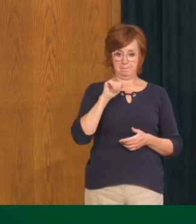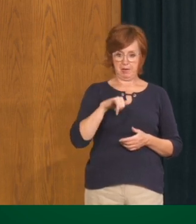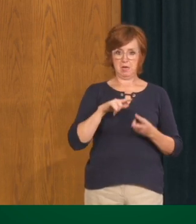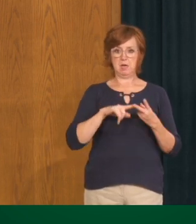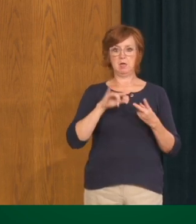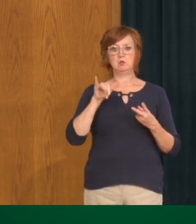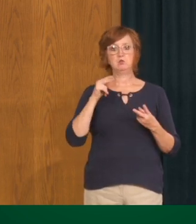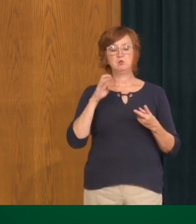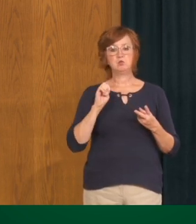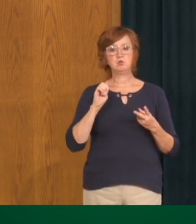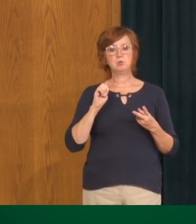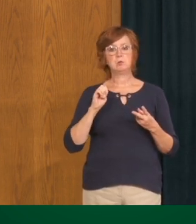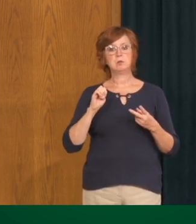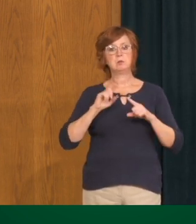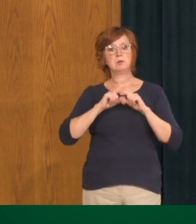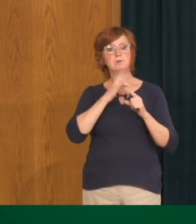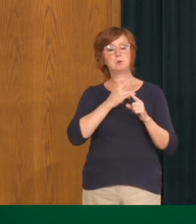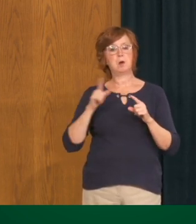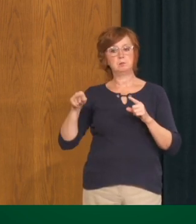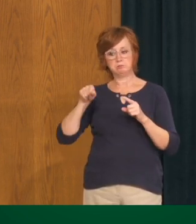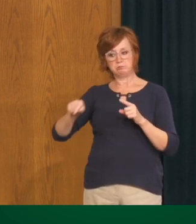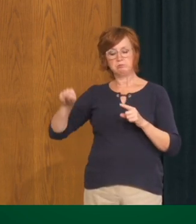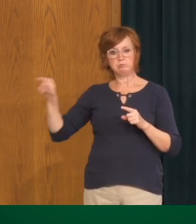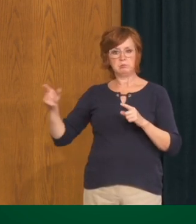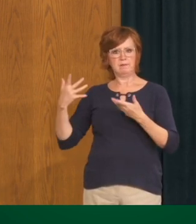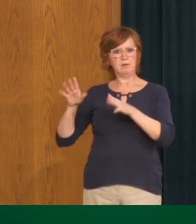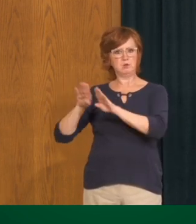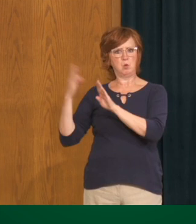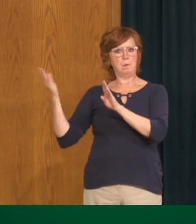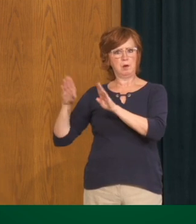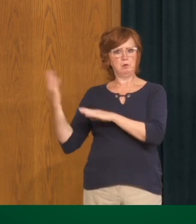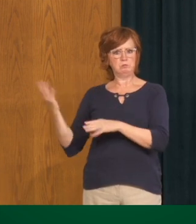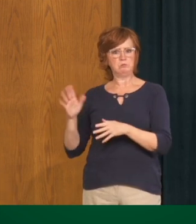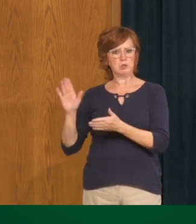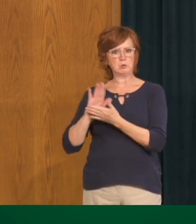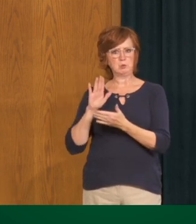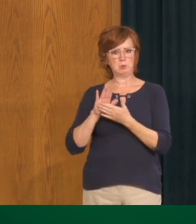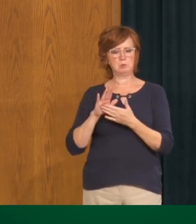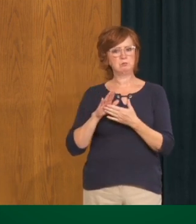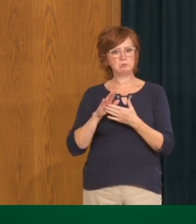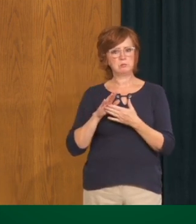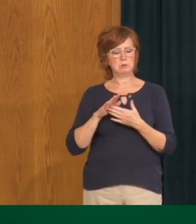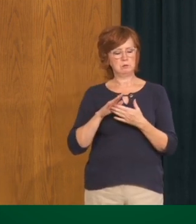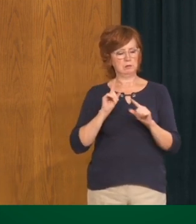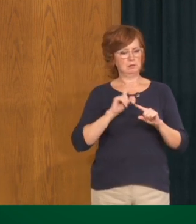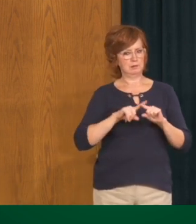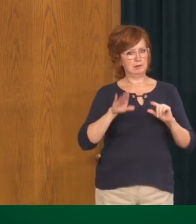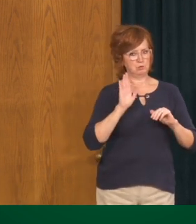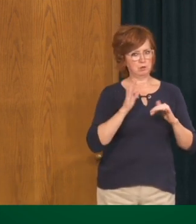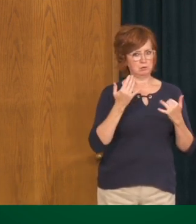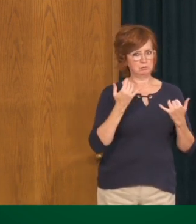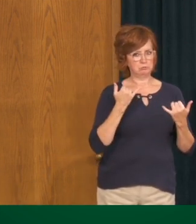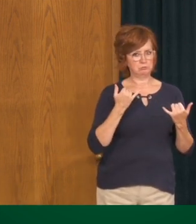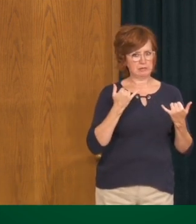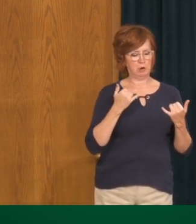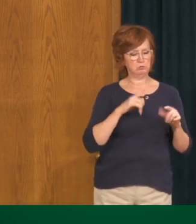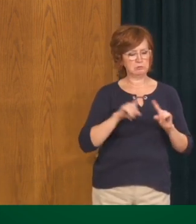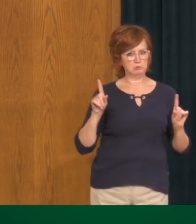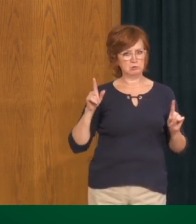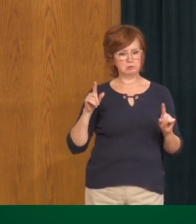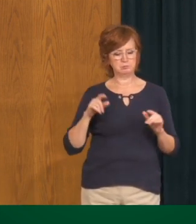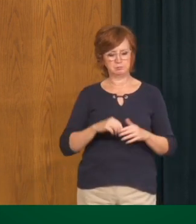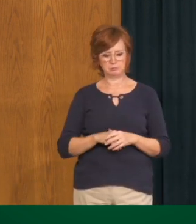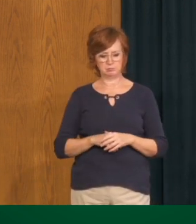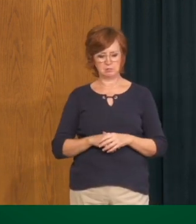different way than those provinces are opening schools now. And in May, June, we also had gone down to